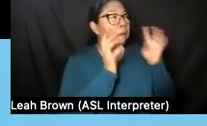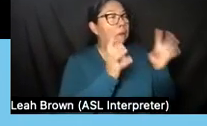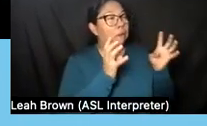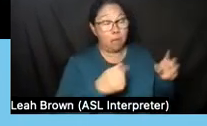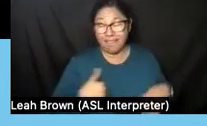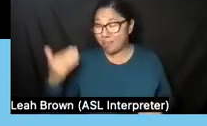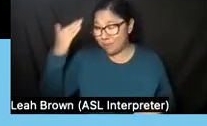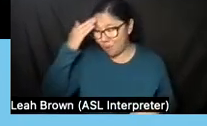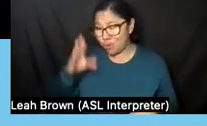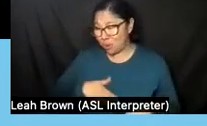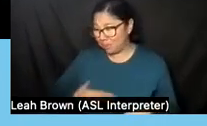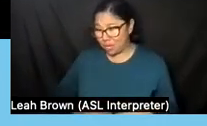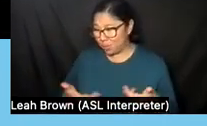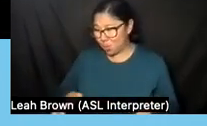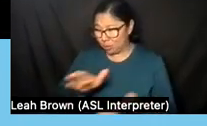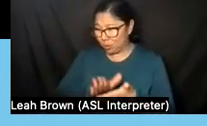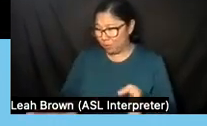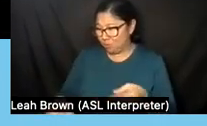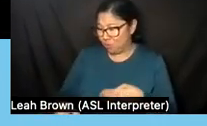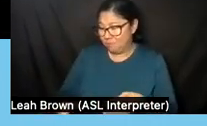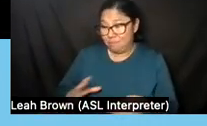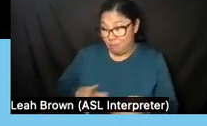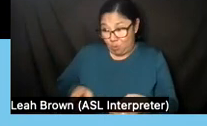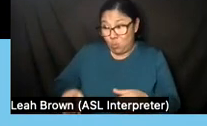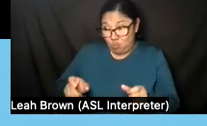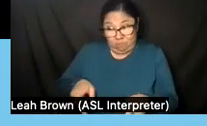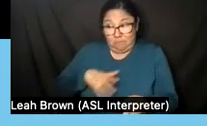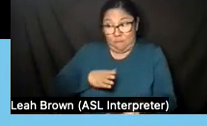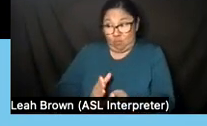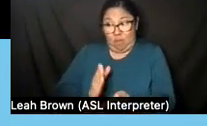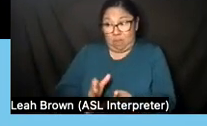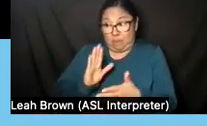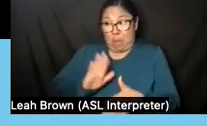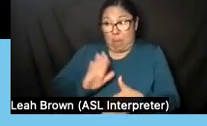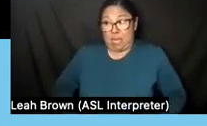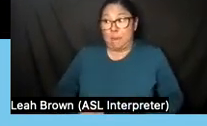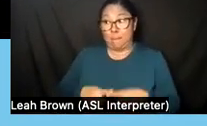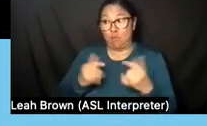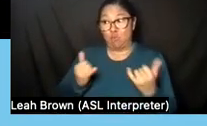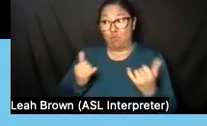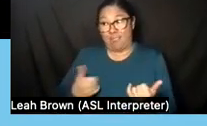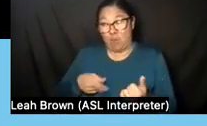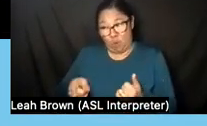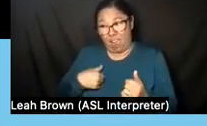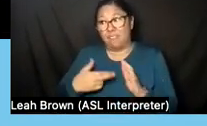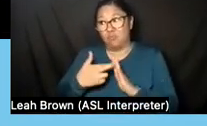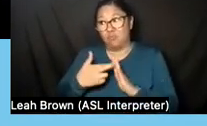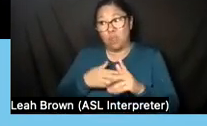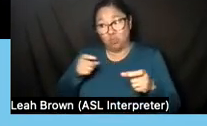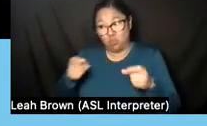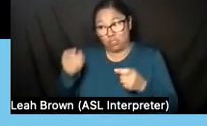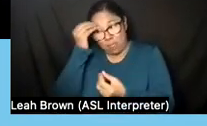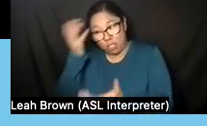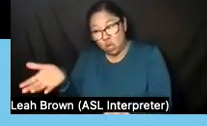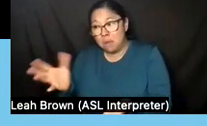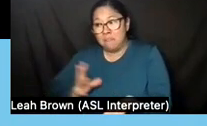don't want to clean your room, you can be upset, but right now that's your direction, you have to clean your room. So just letting them know like it's okay to